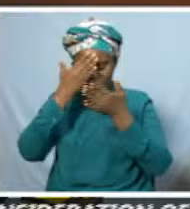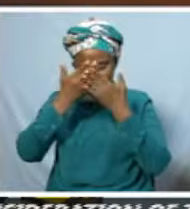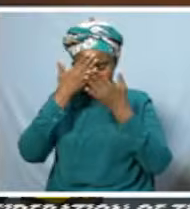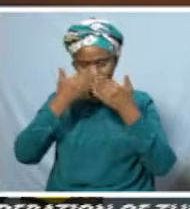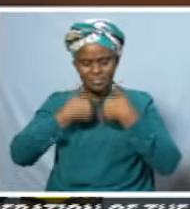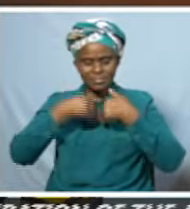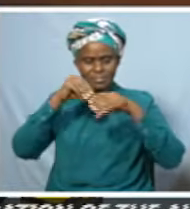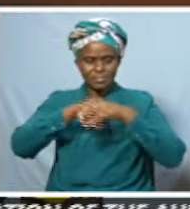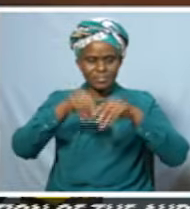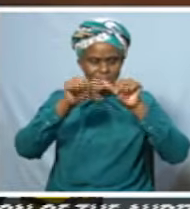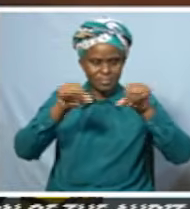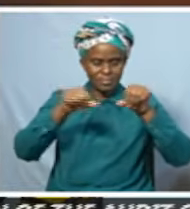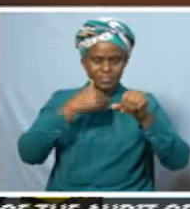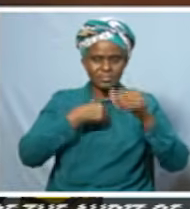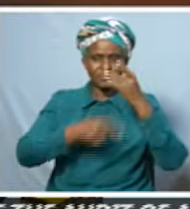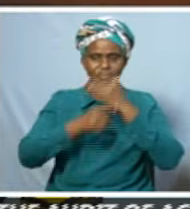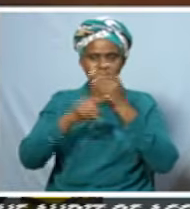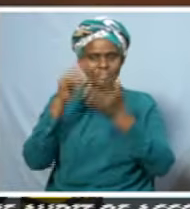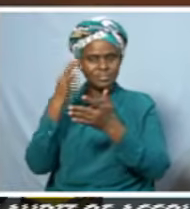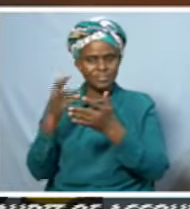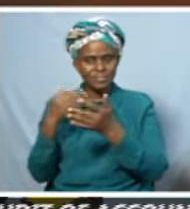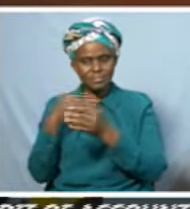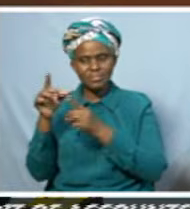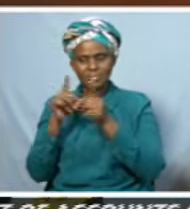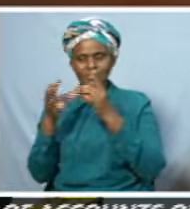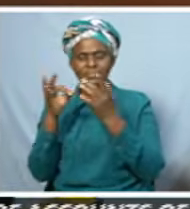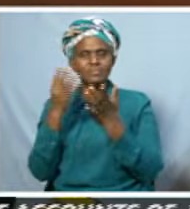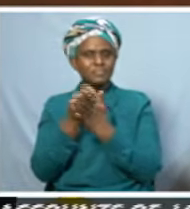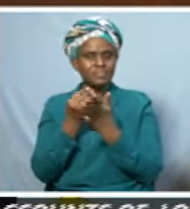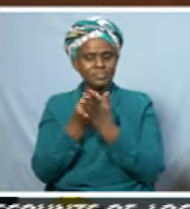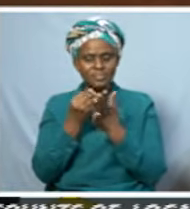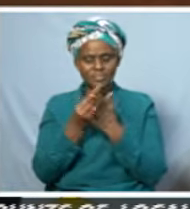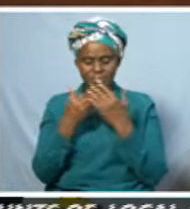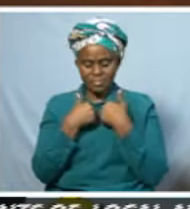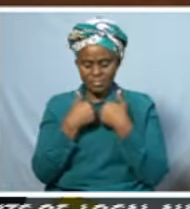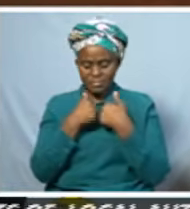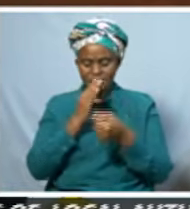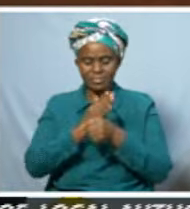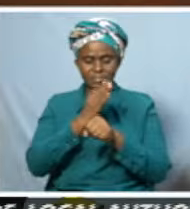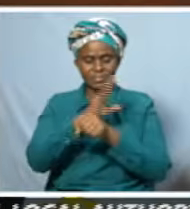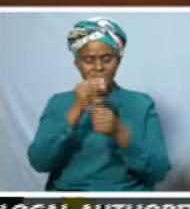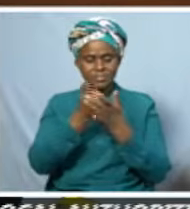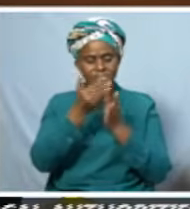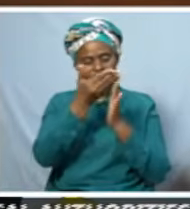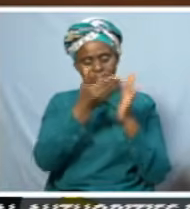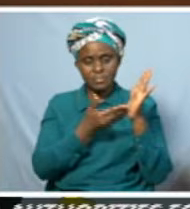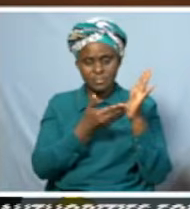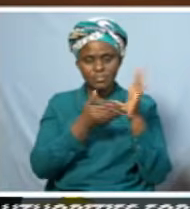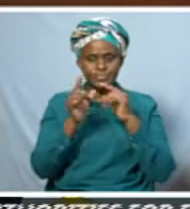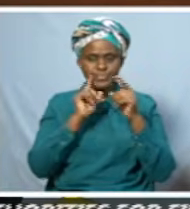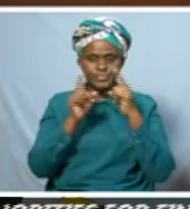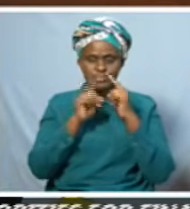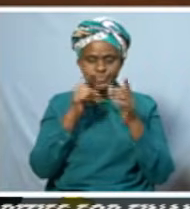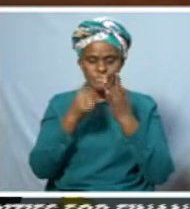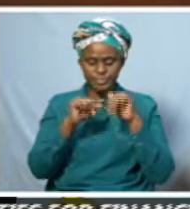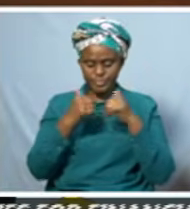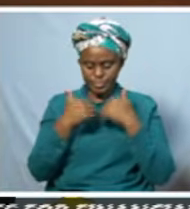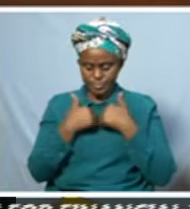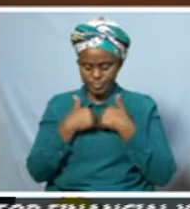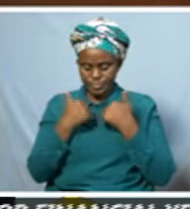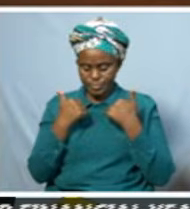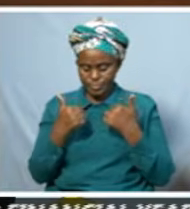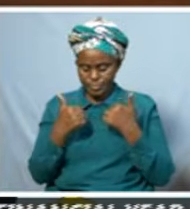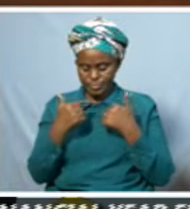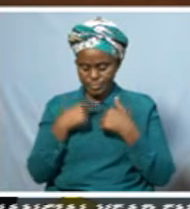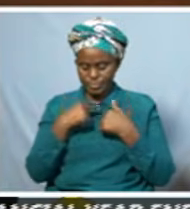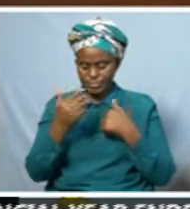internal audit, we have town clerk, we've got director finance. After this interaction that we have,